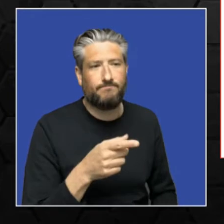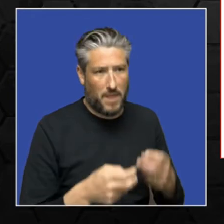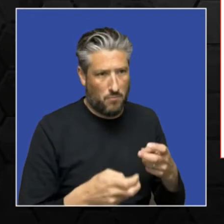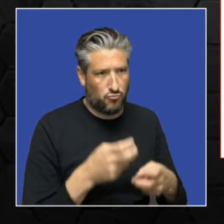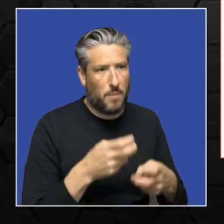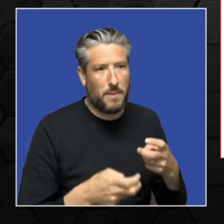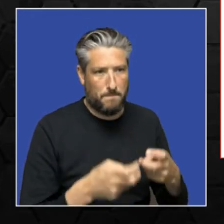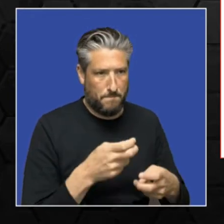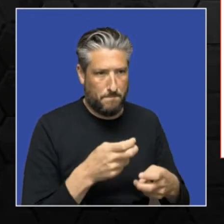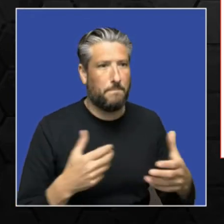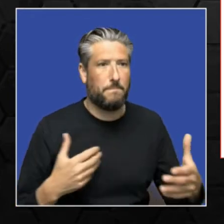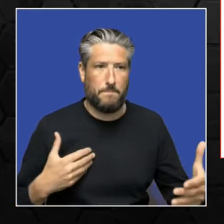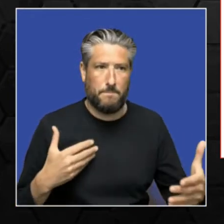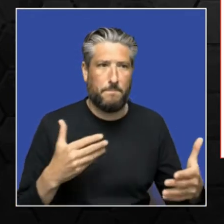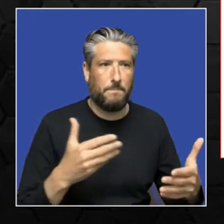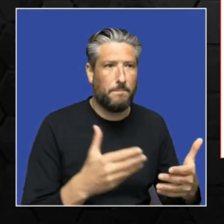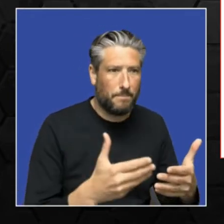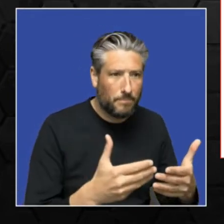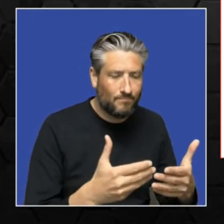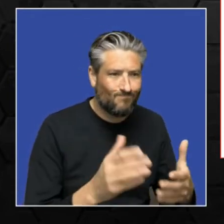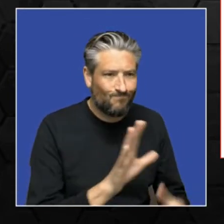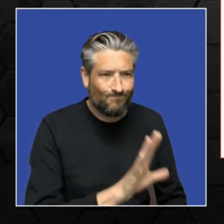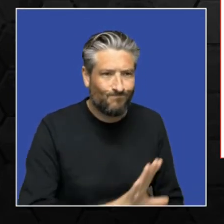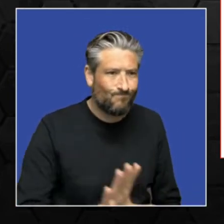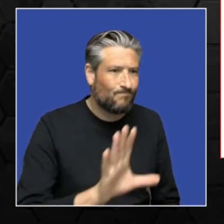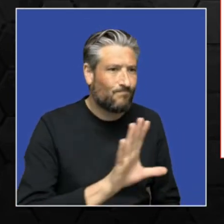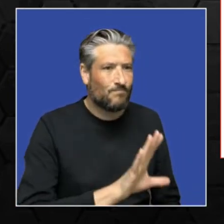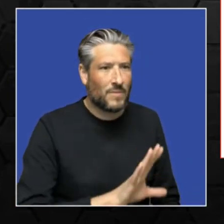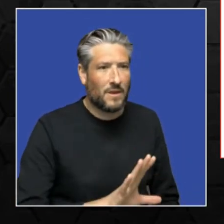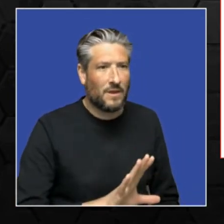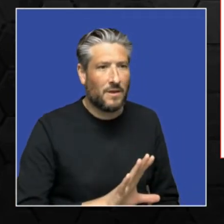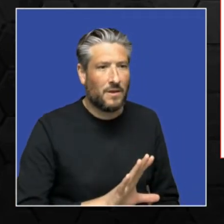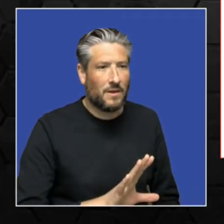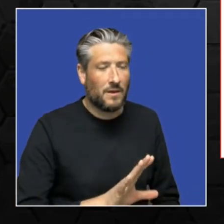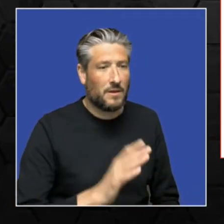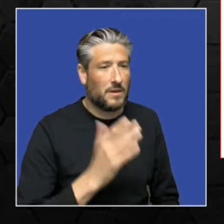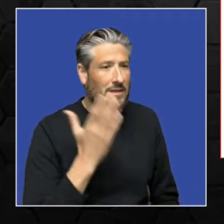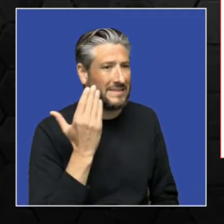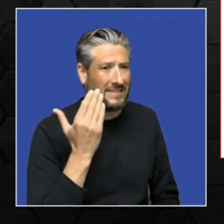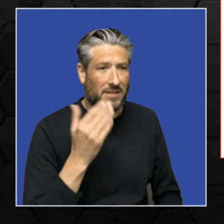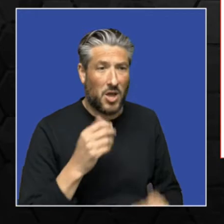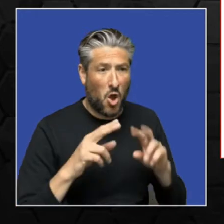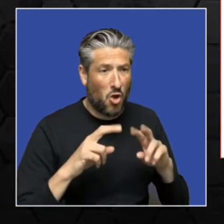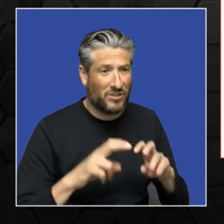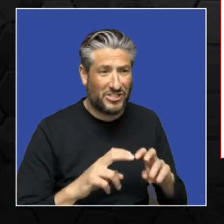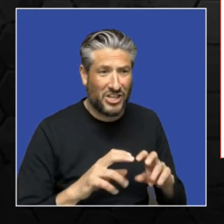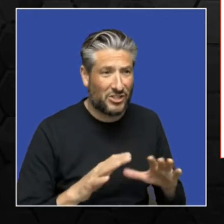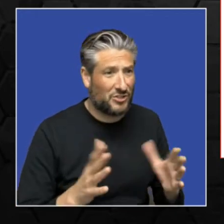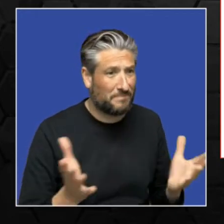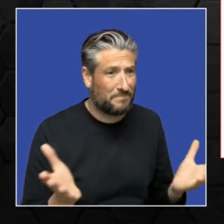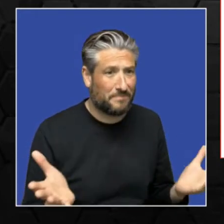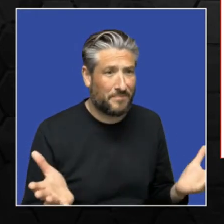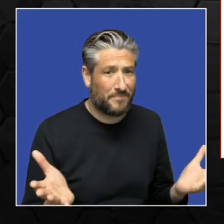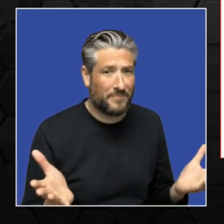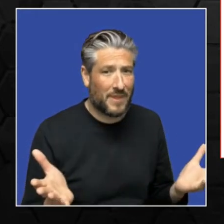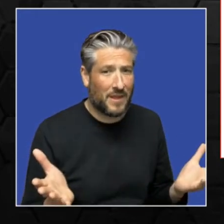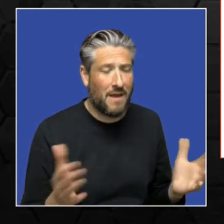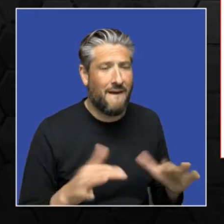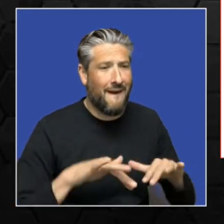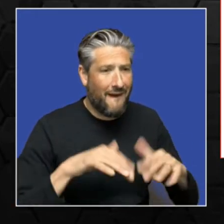and of late there has been much research in this area of trying to use different kinds of algorithms